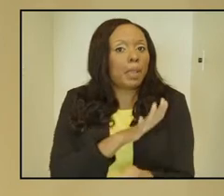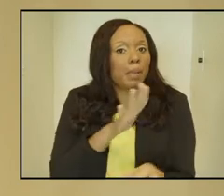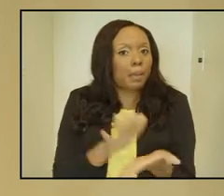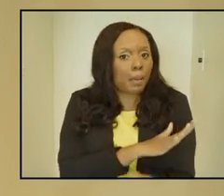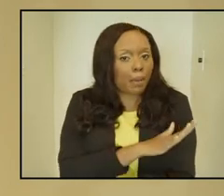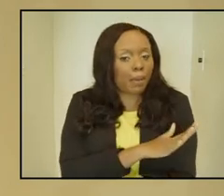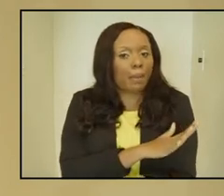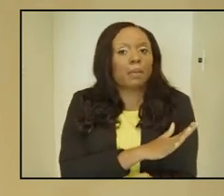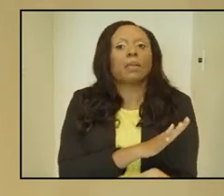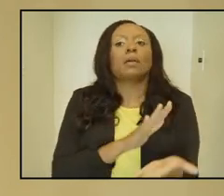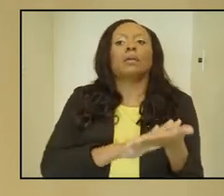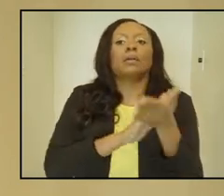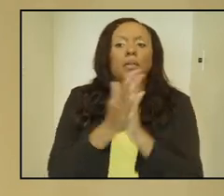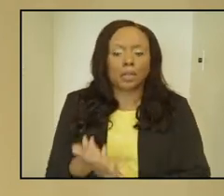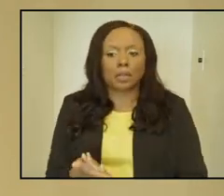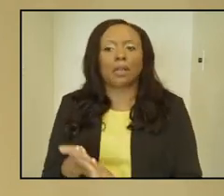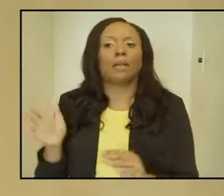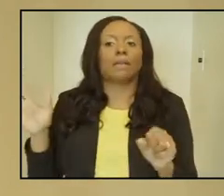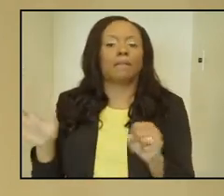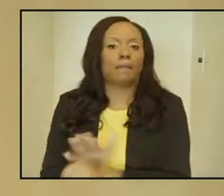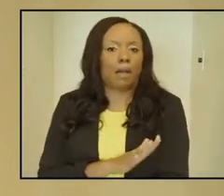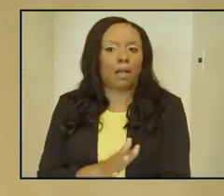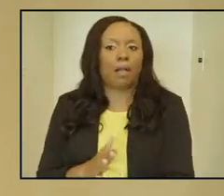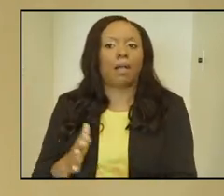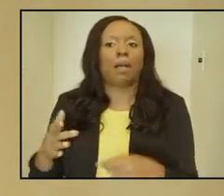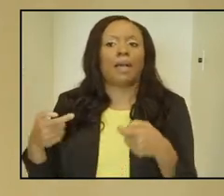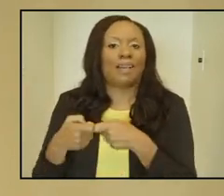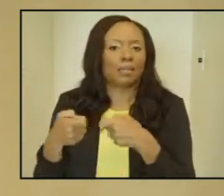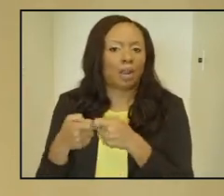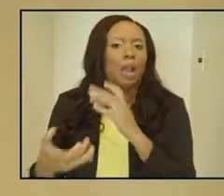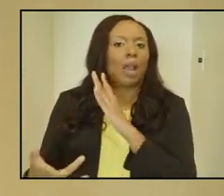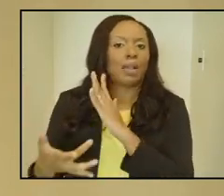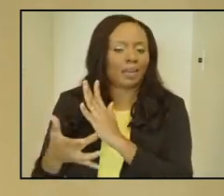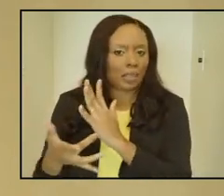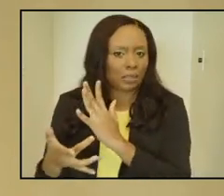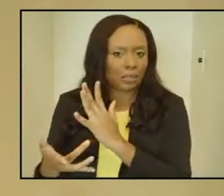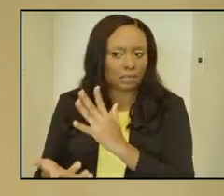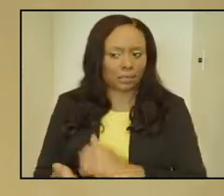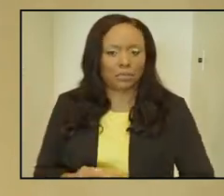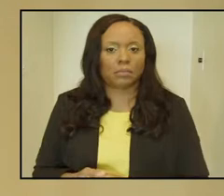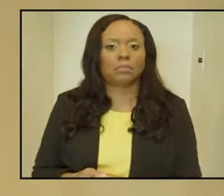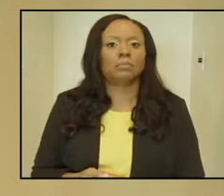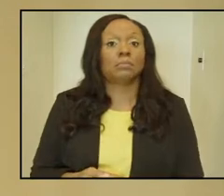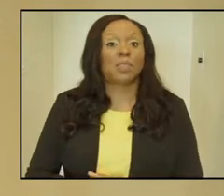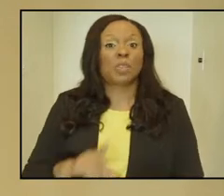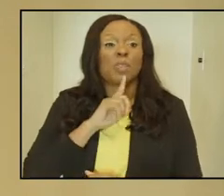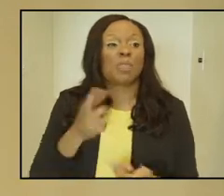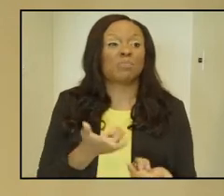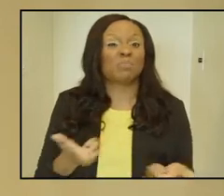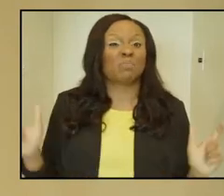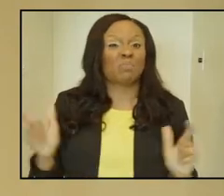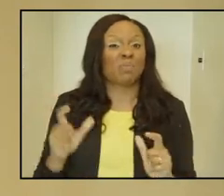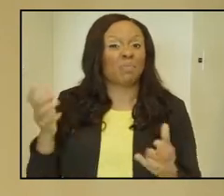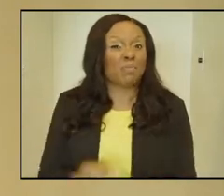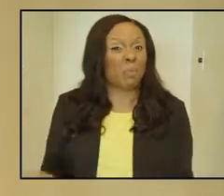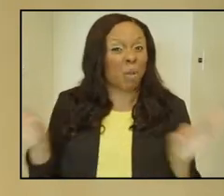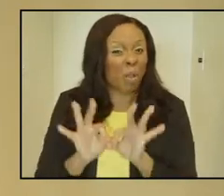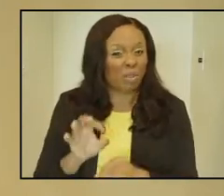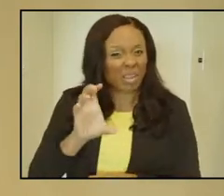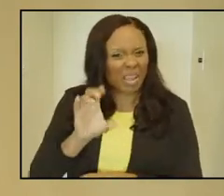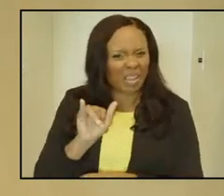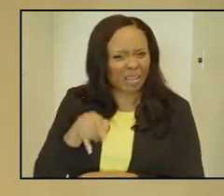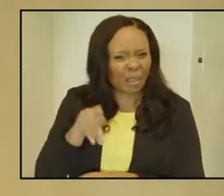fully electronic system. This launch marks not only a major milestone for CAIPO,